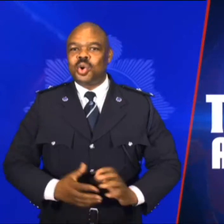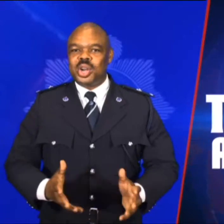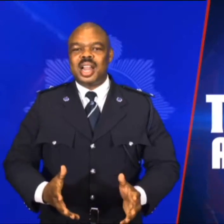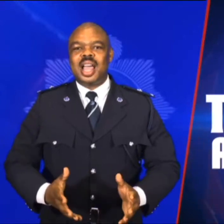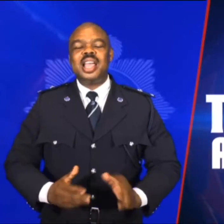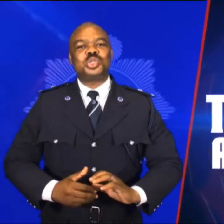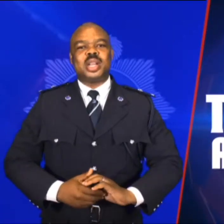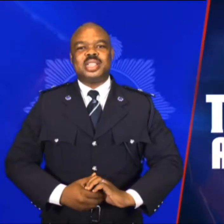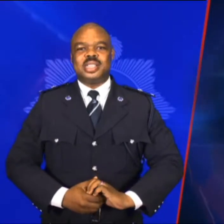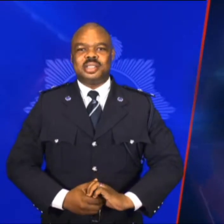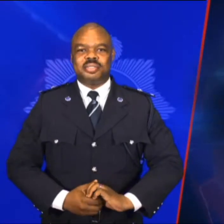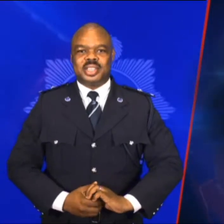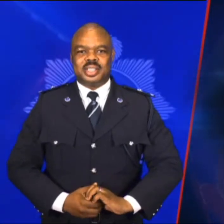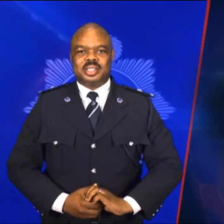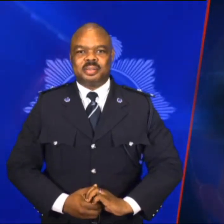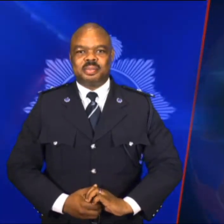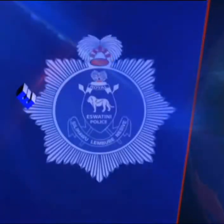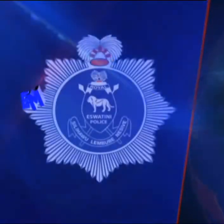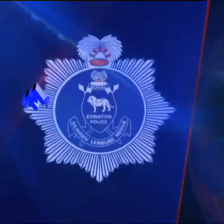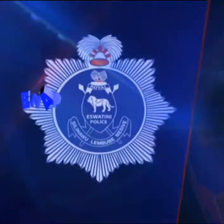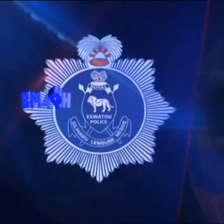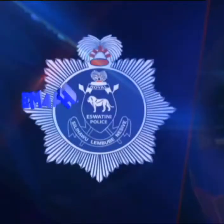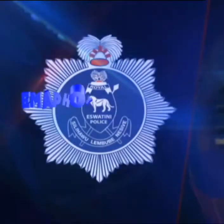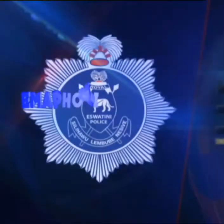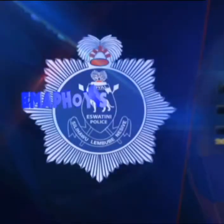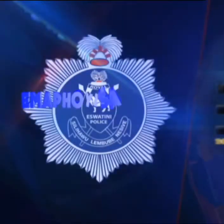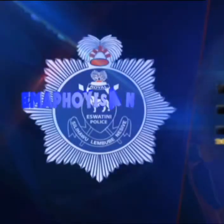nsambama khona la Eswatini TV.